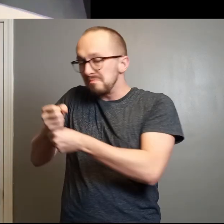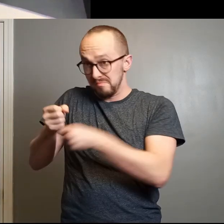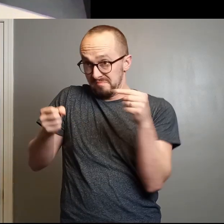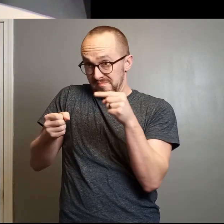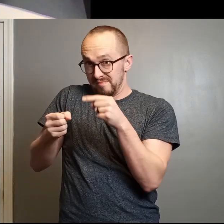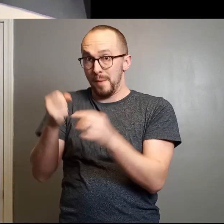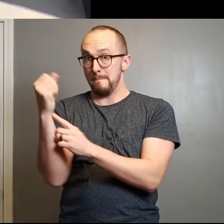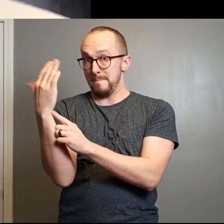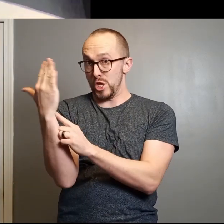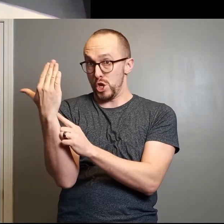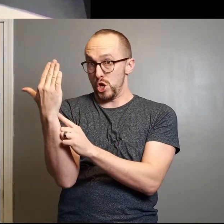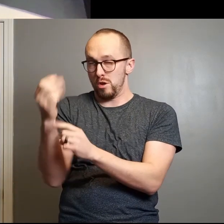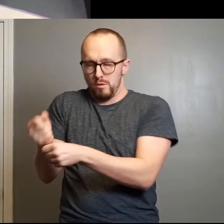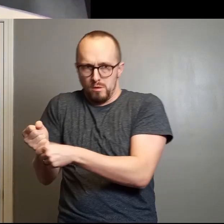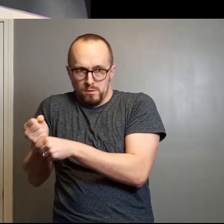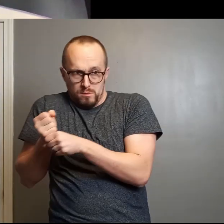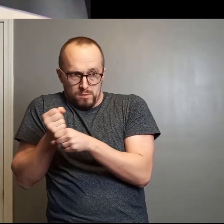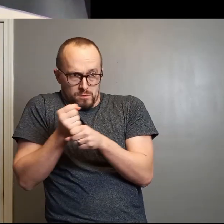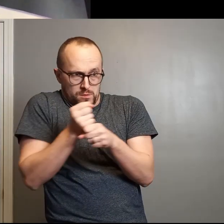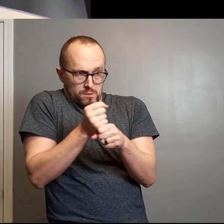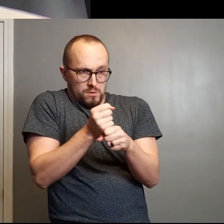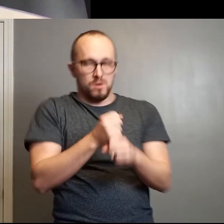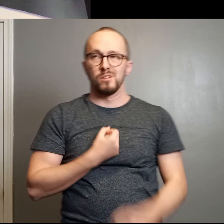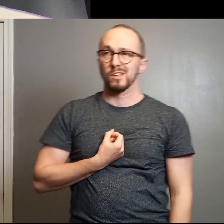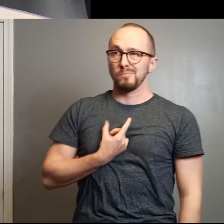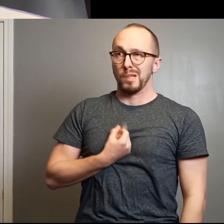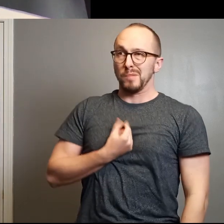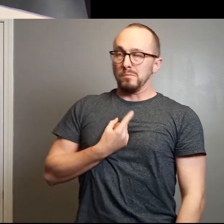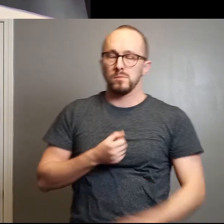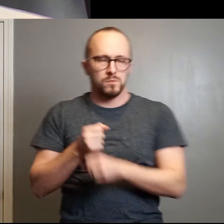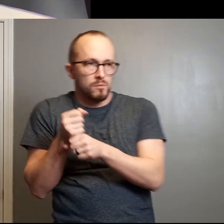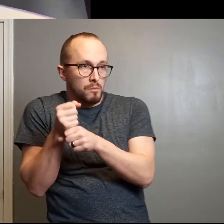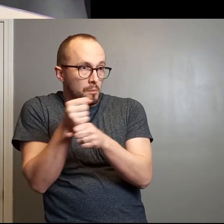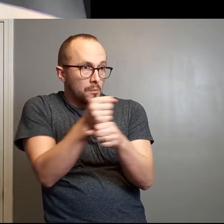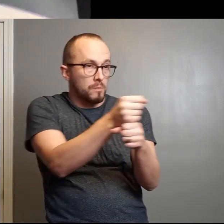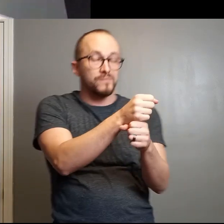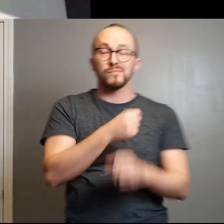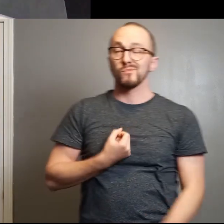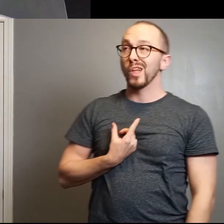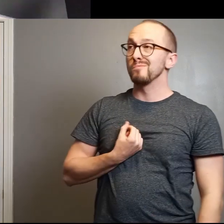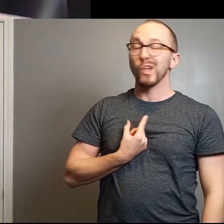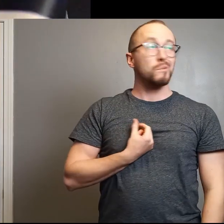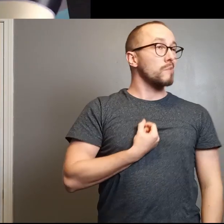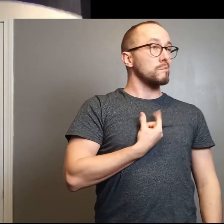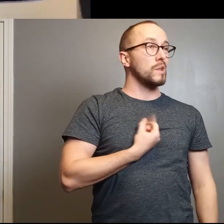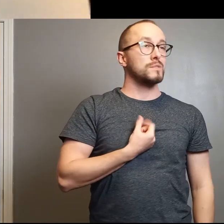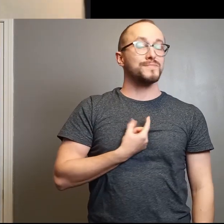Found a mirror. Hic, hic, hic. Held it up. Hic, hic, hic.